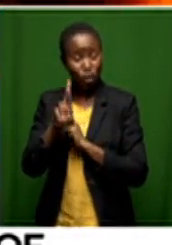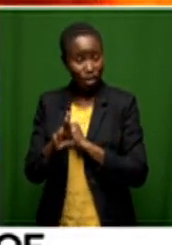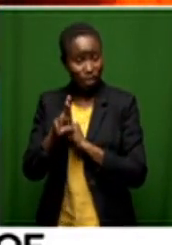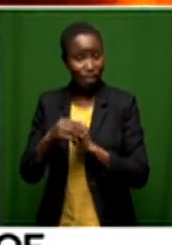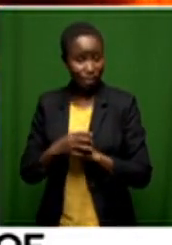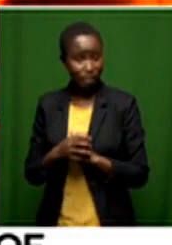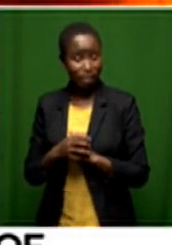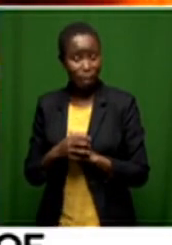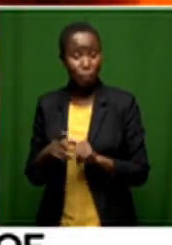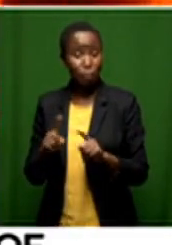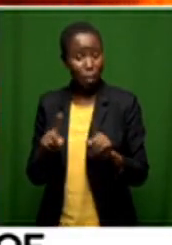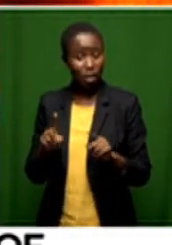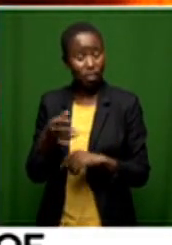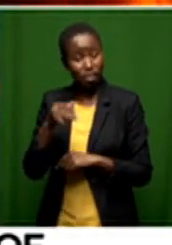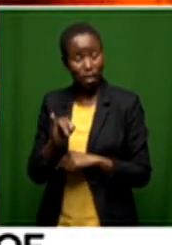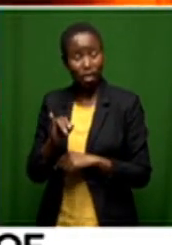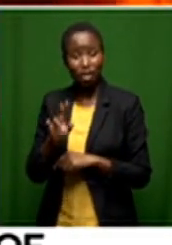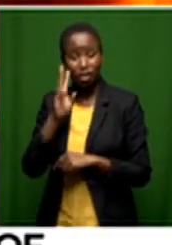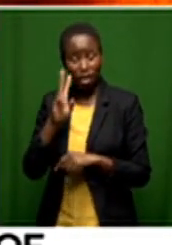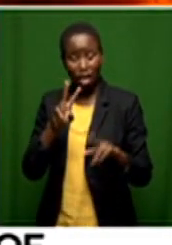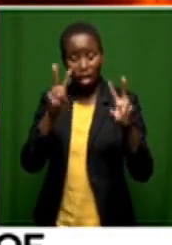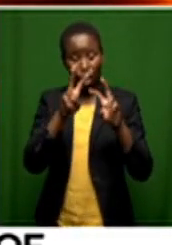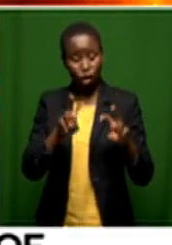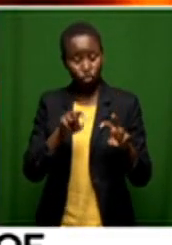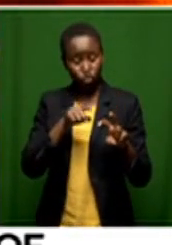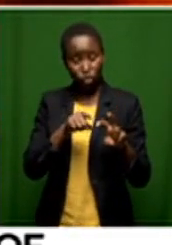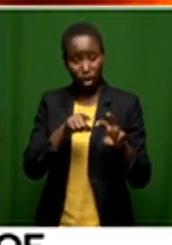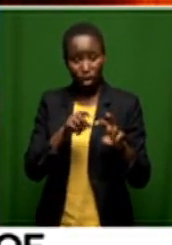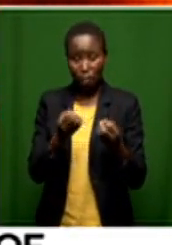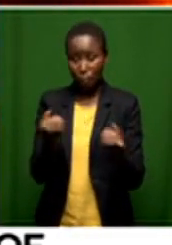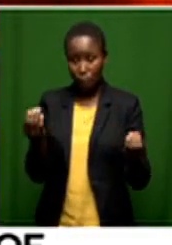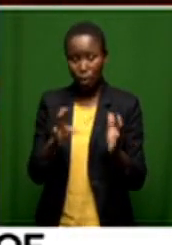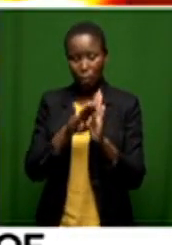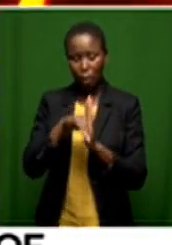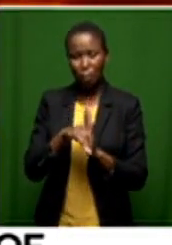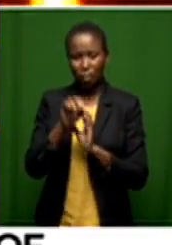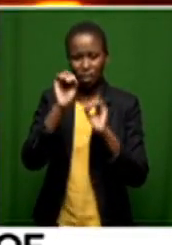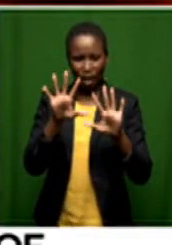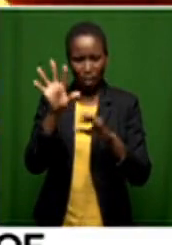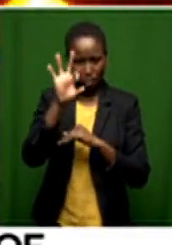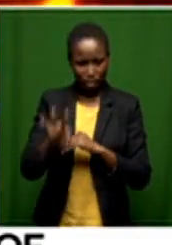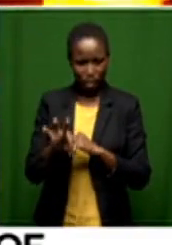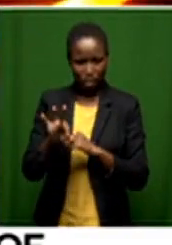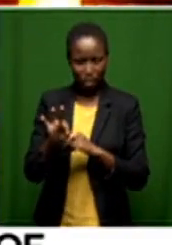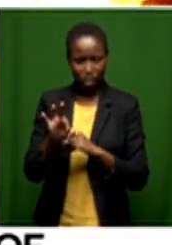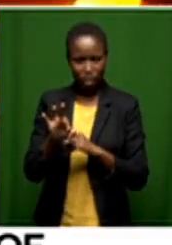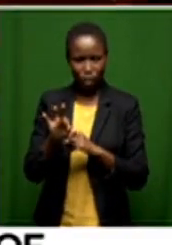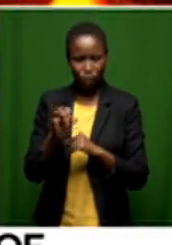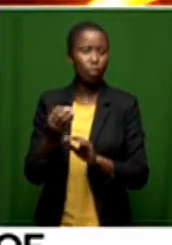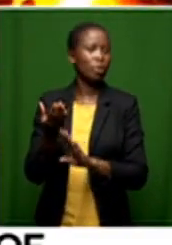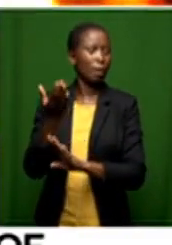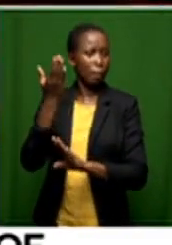yet the energy that is being produced has declined by 10% here in South Africa over the past decade. I